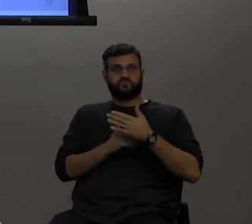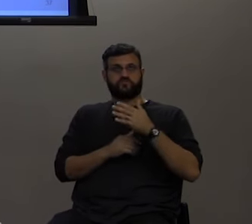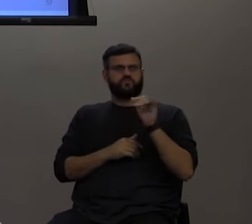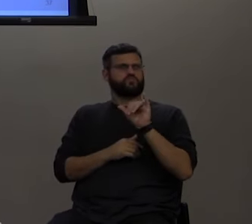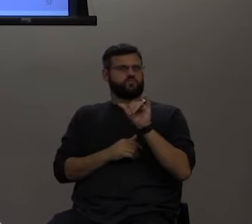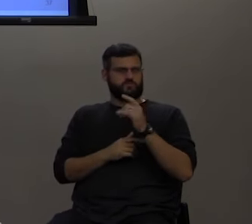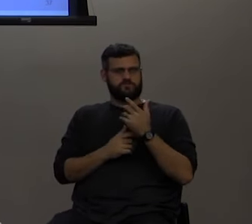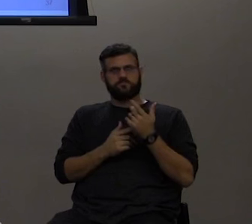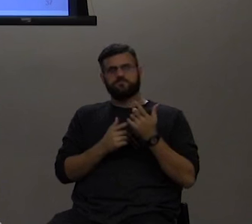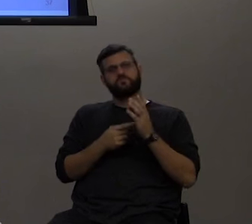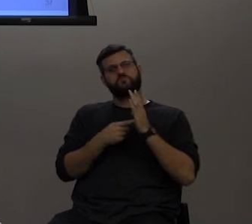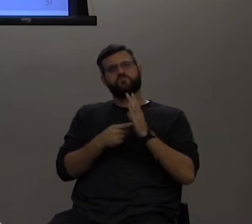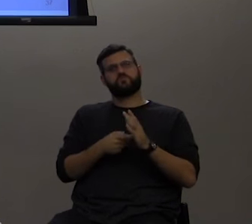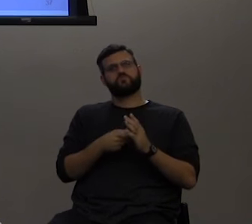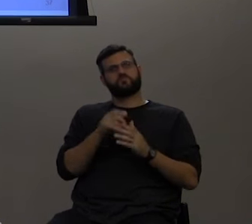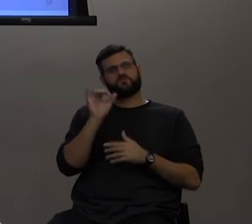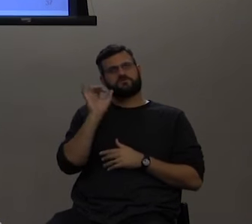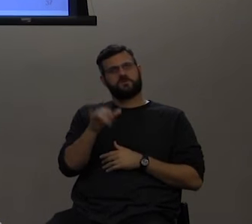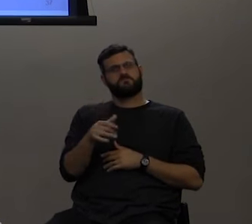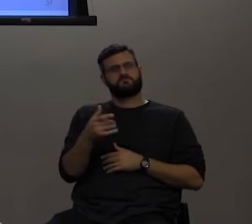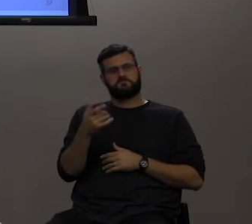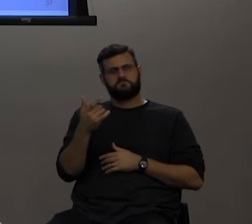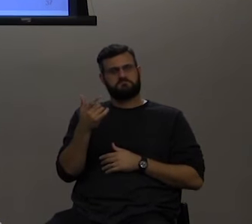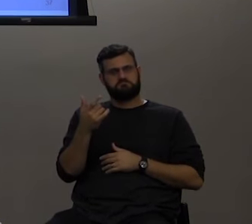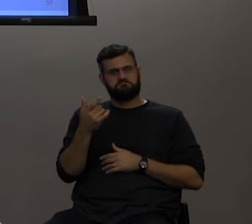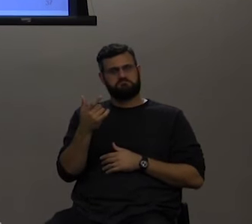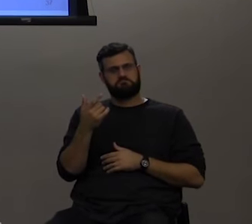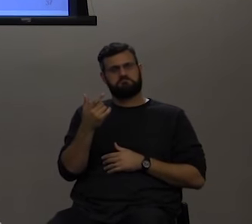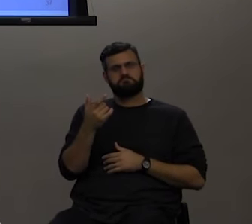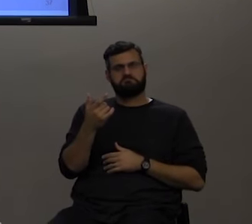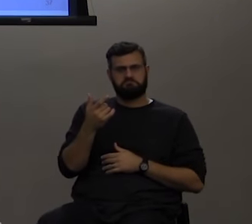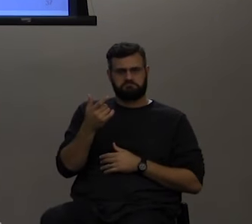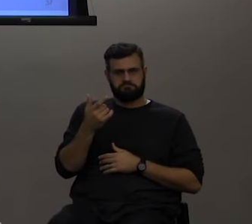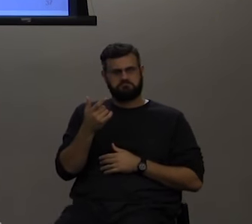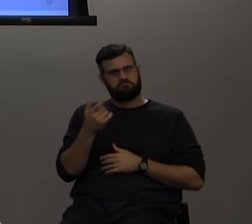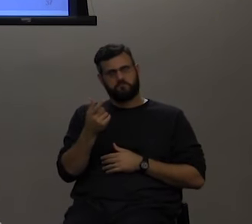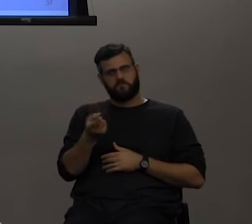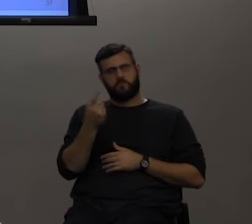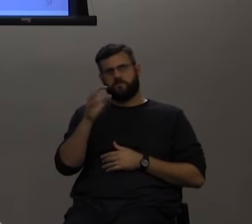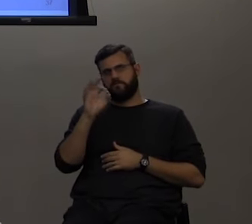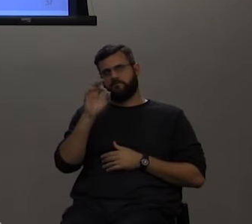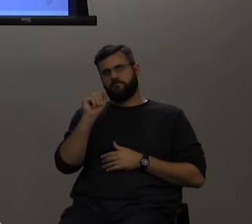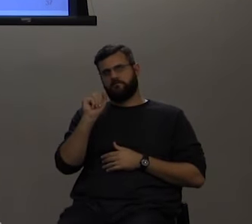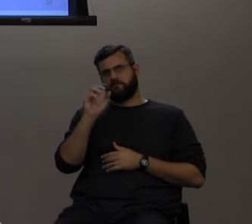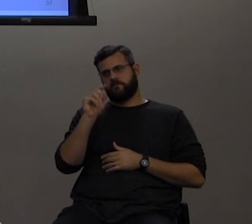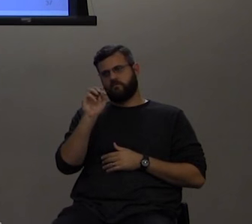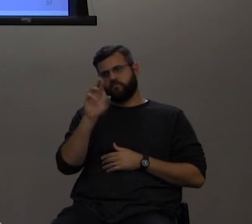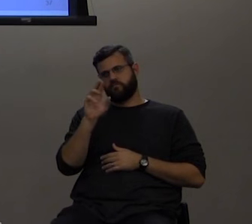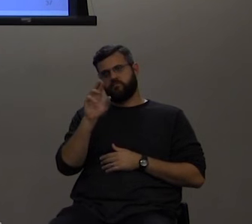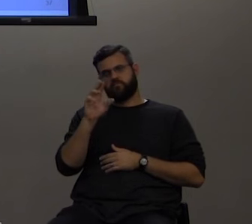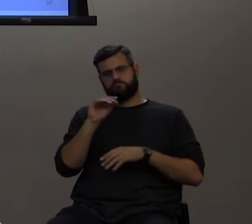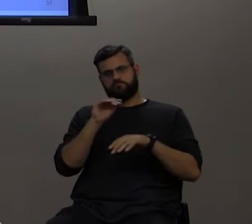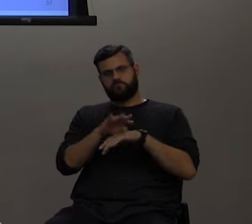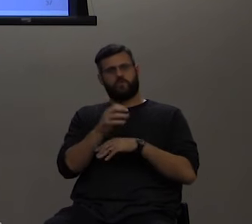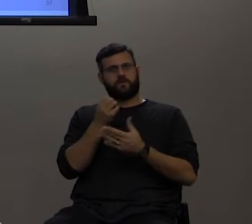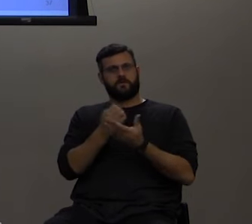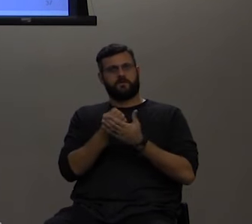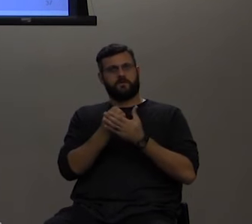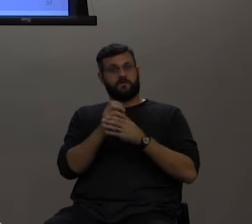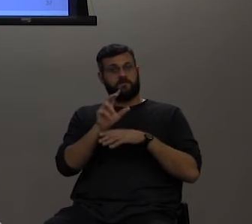but they are reflecting the fact that there is a factor that goes towards that economic